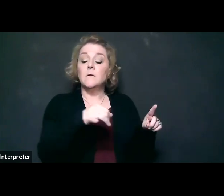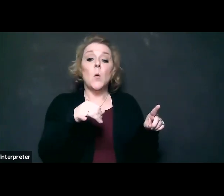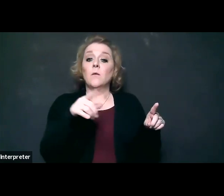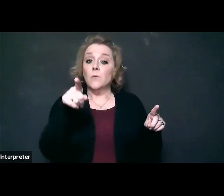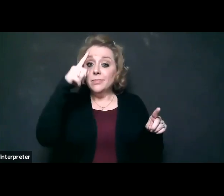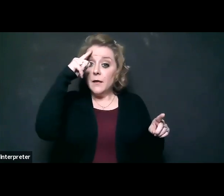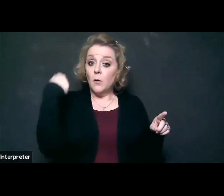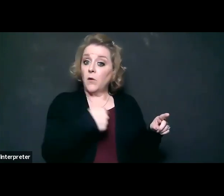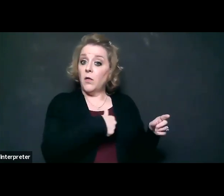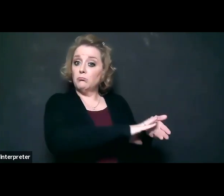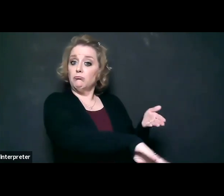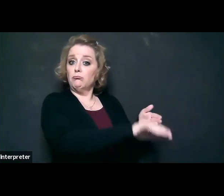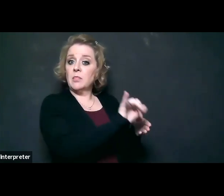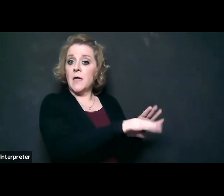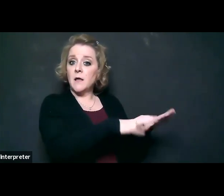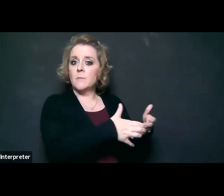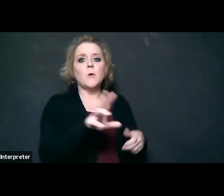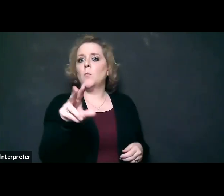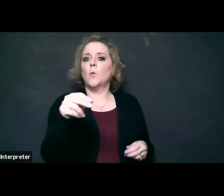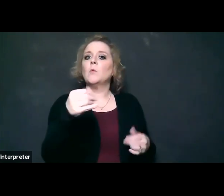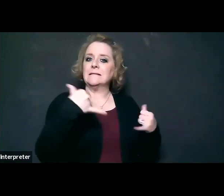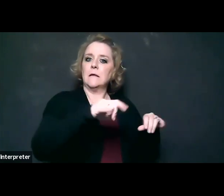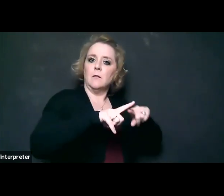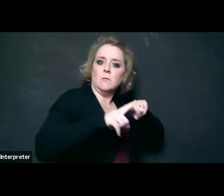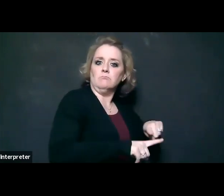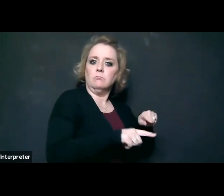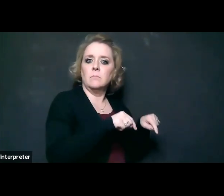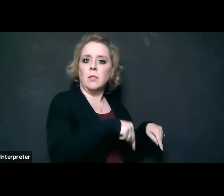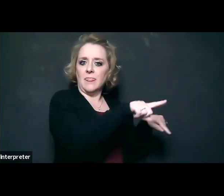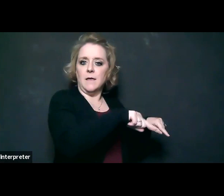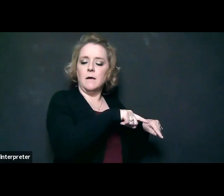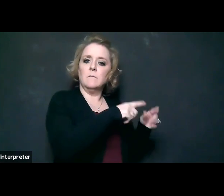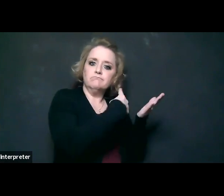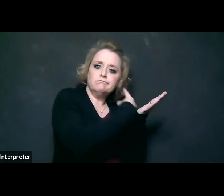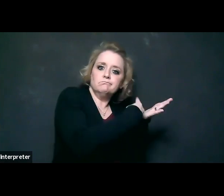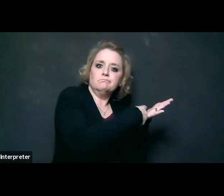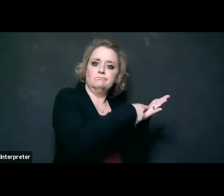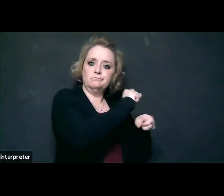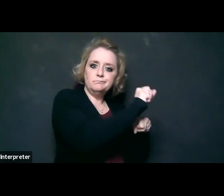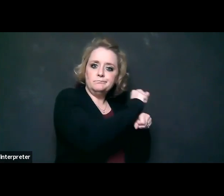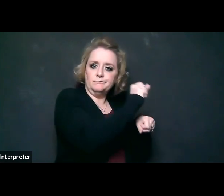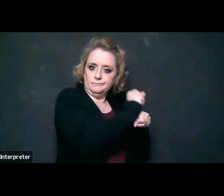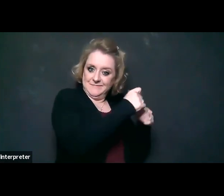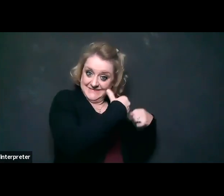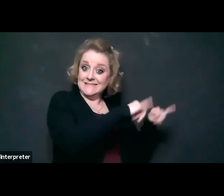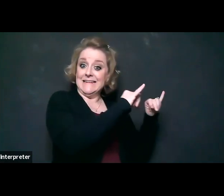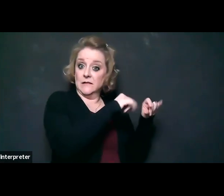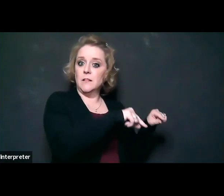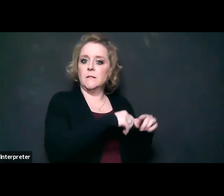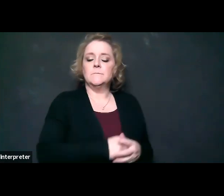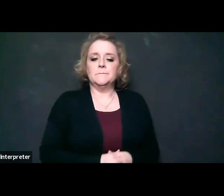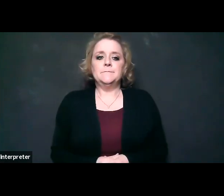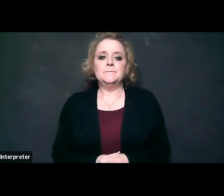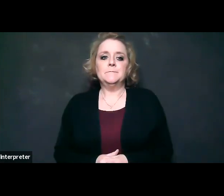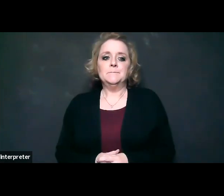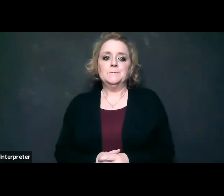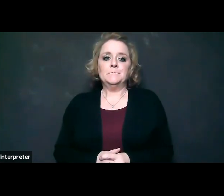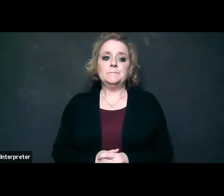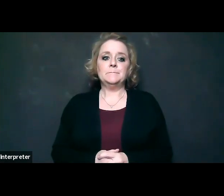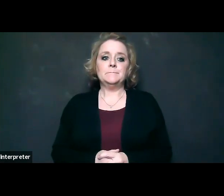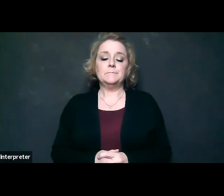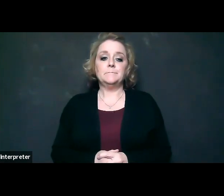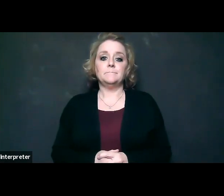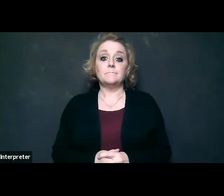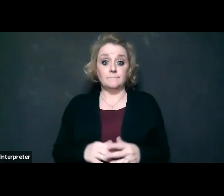not. We're still heavily relying on their expertise and their collaboration. We